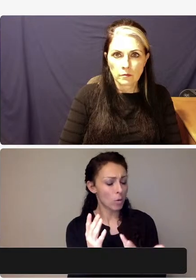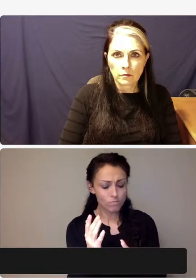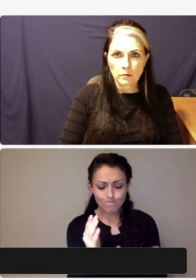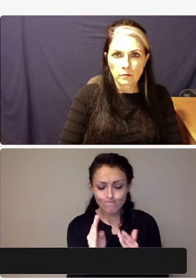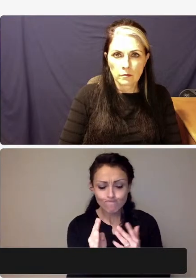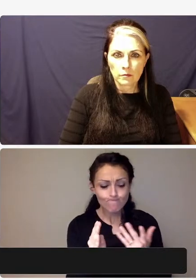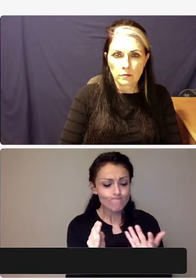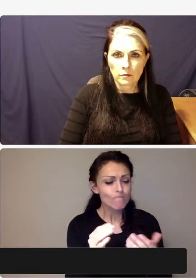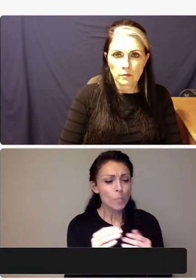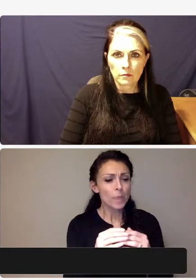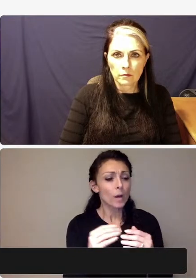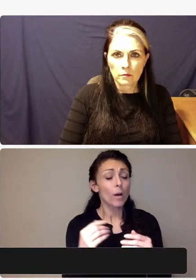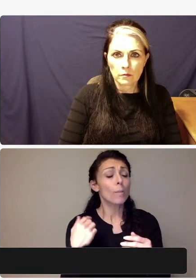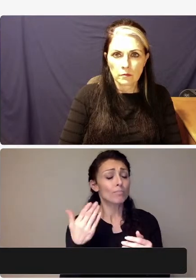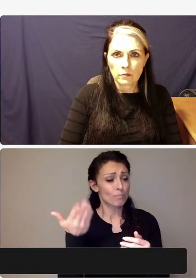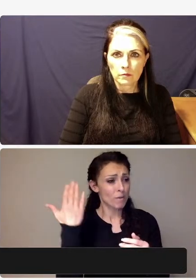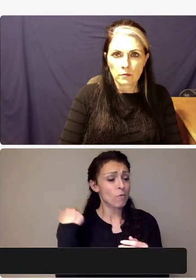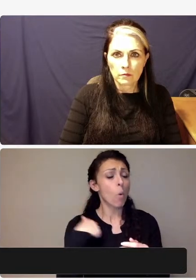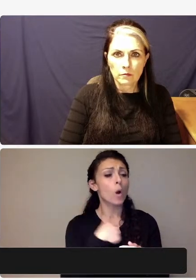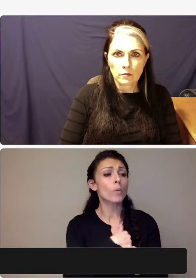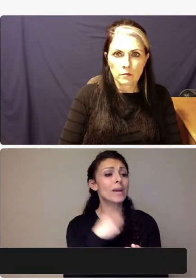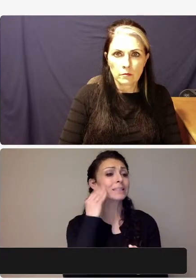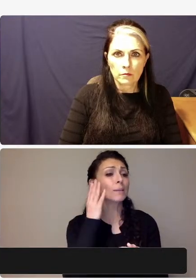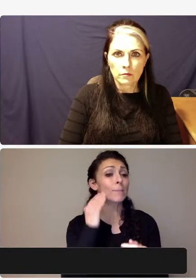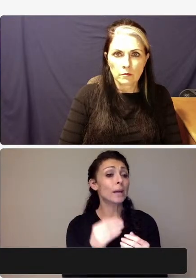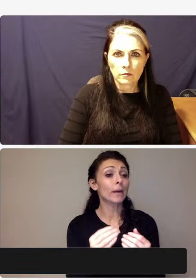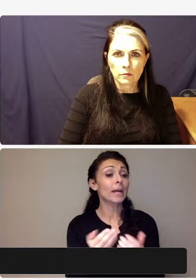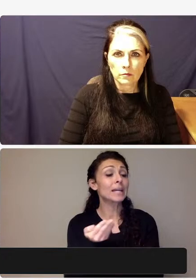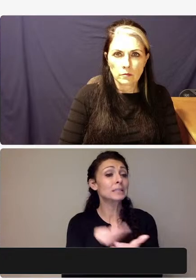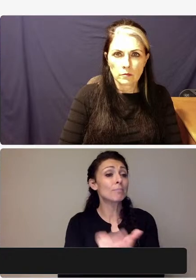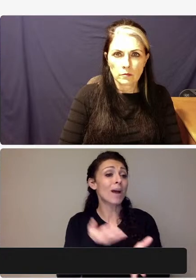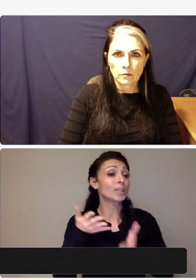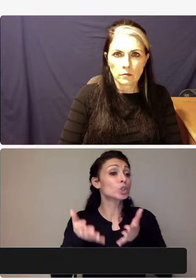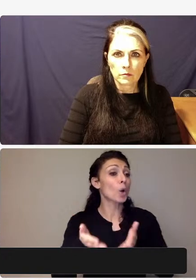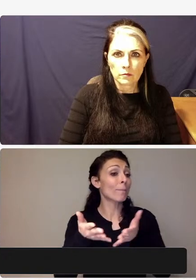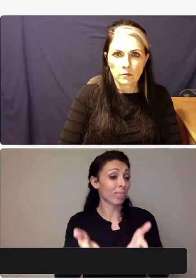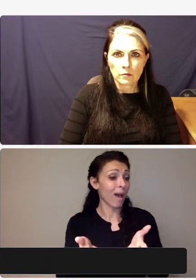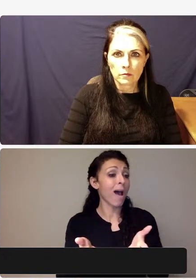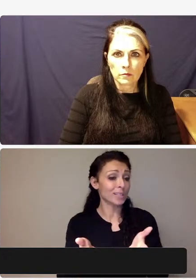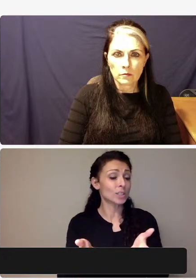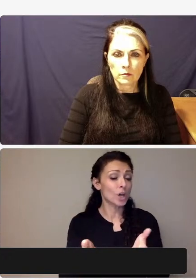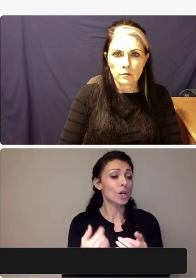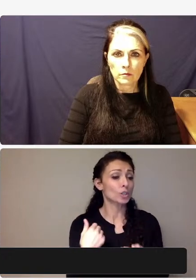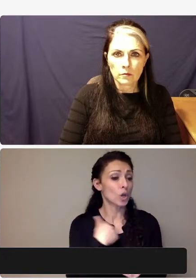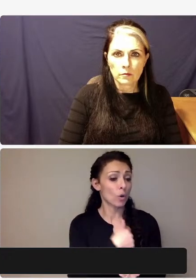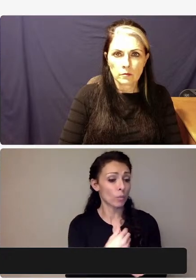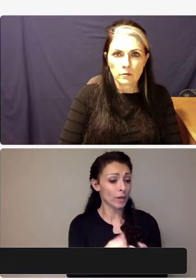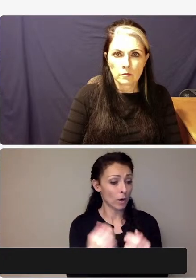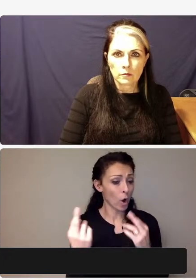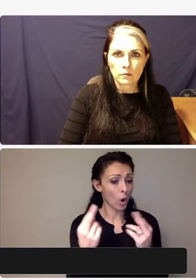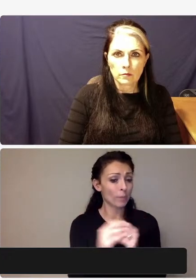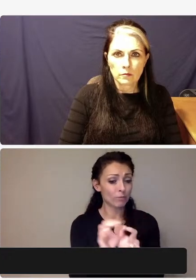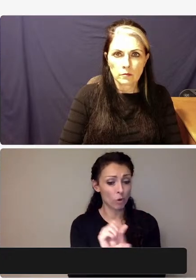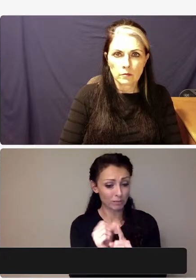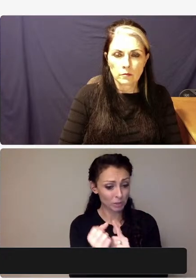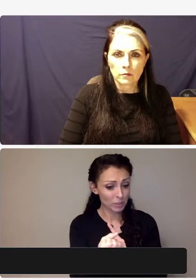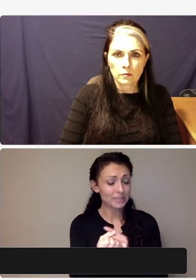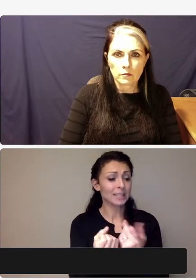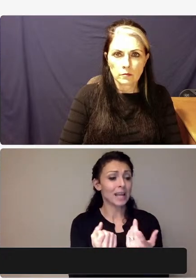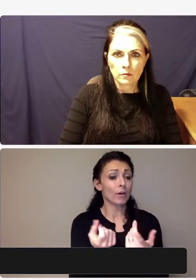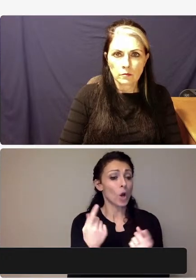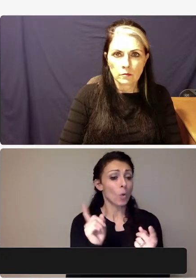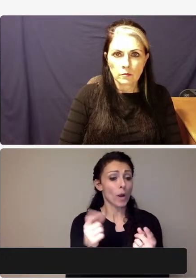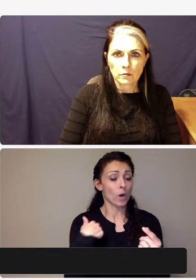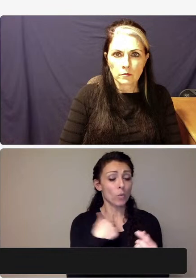two million yeah before that so we we uh we do project worst case scenario spending every single